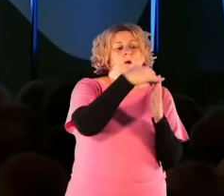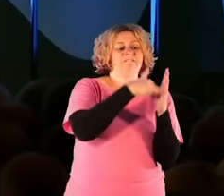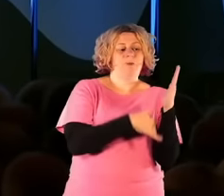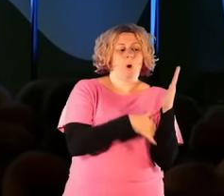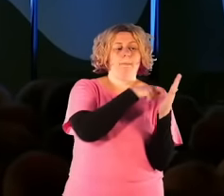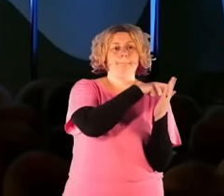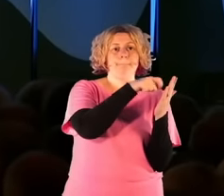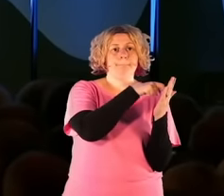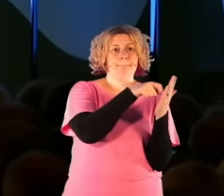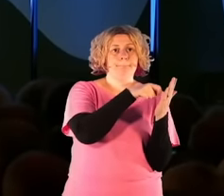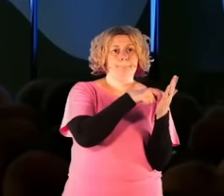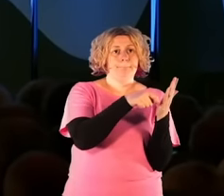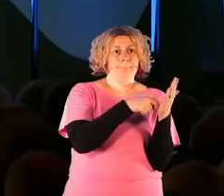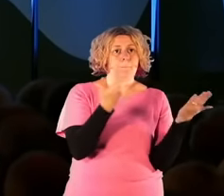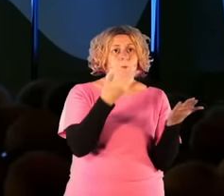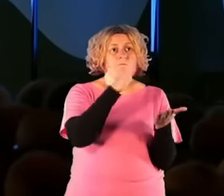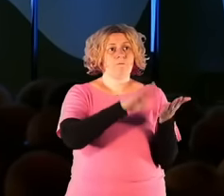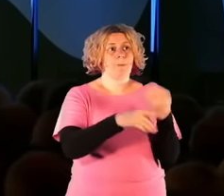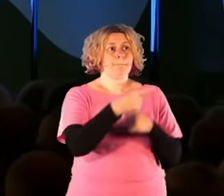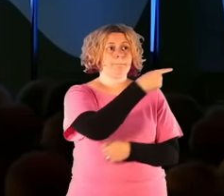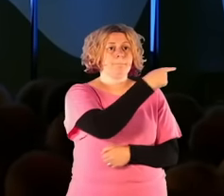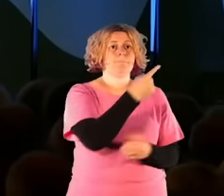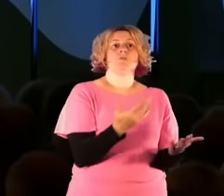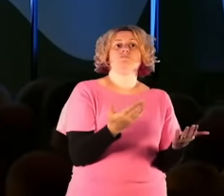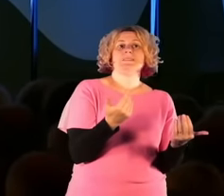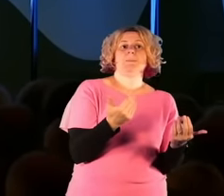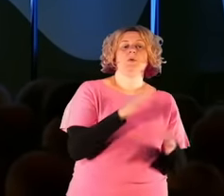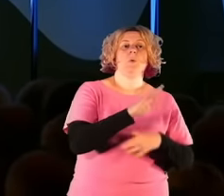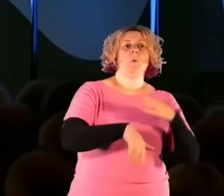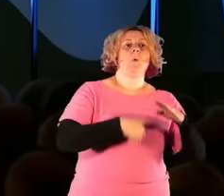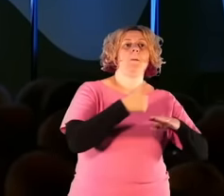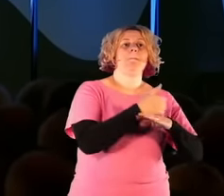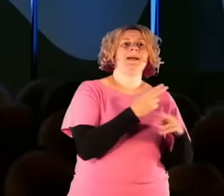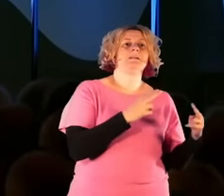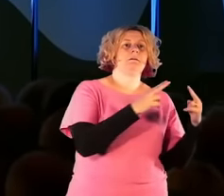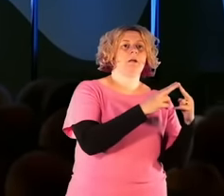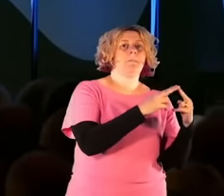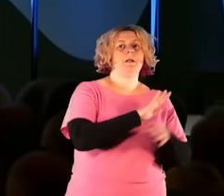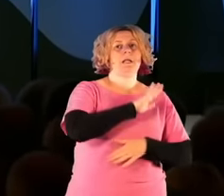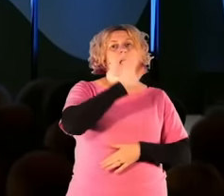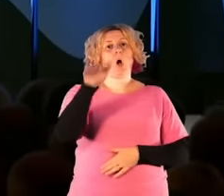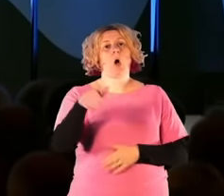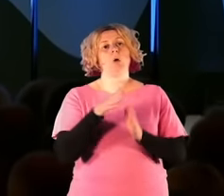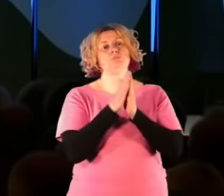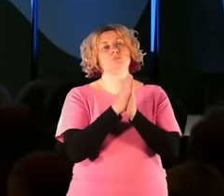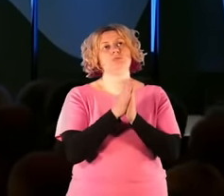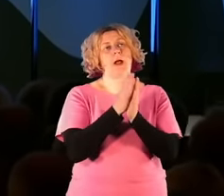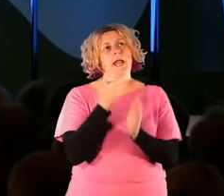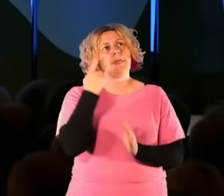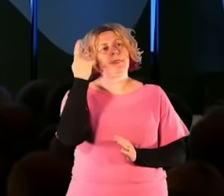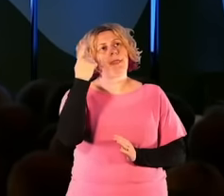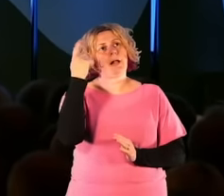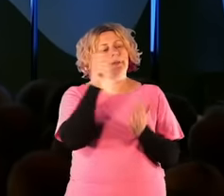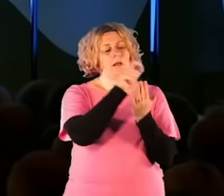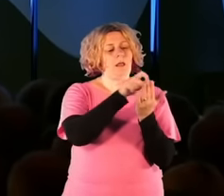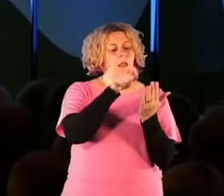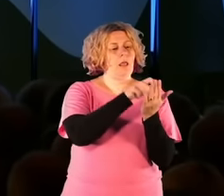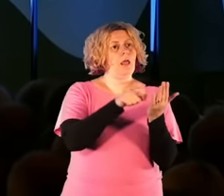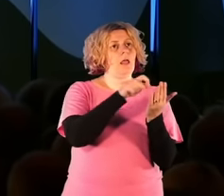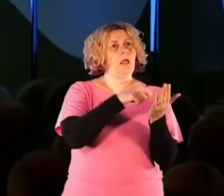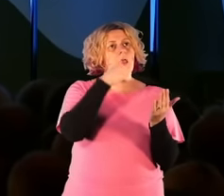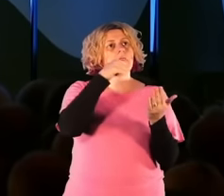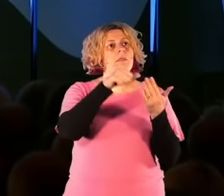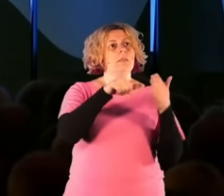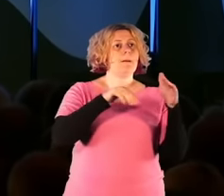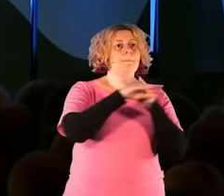do that from reception or the base camp. Take it home and pray over it, consider it, and then send it back. Or if you can manage it, you can go